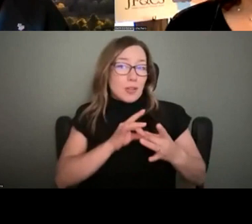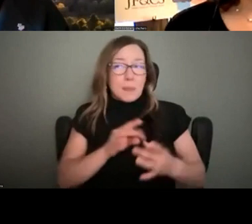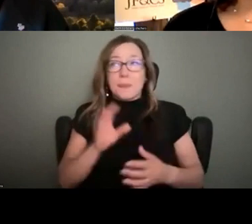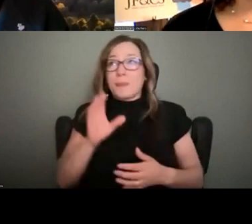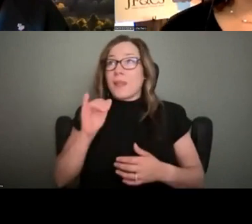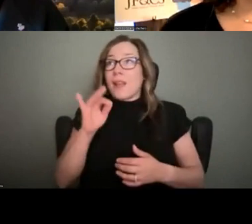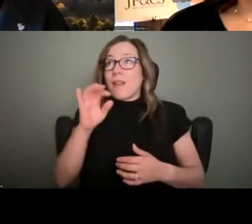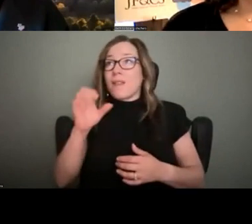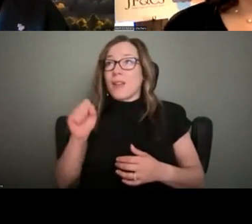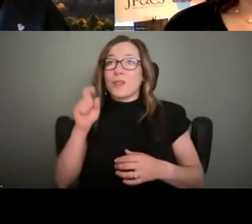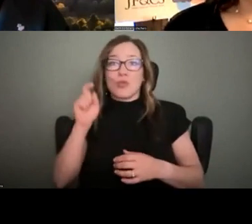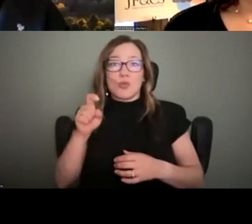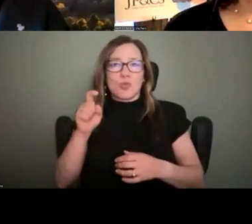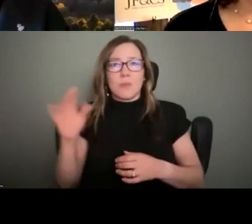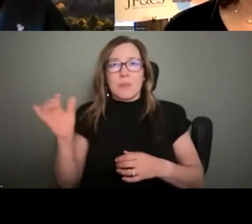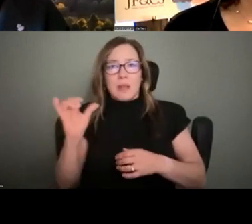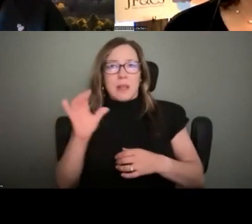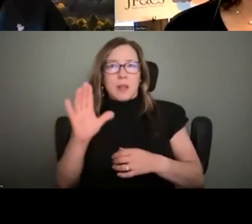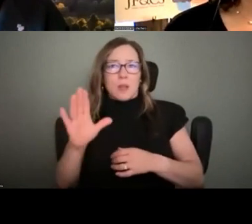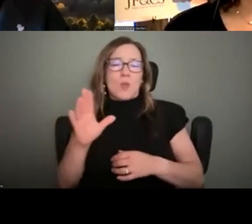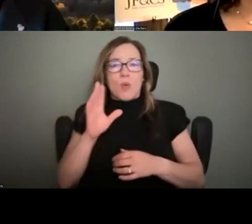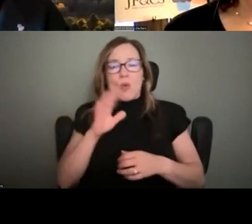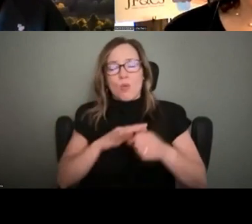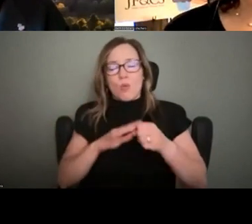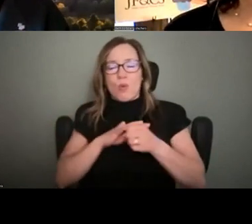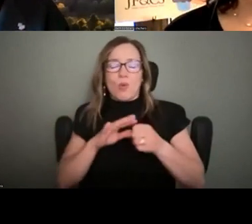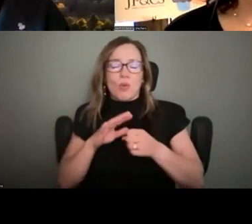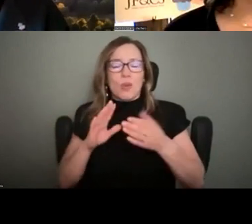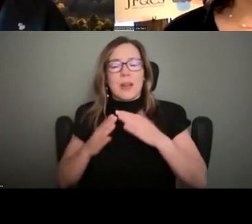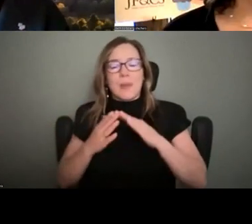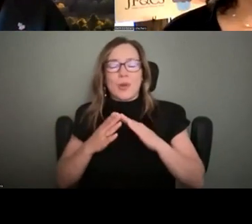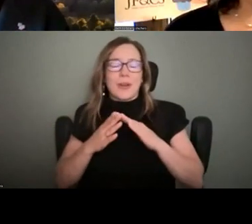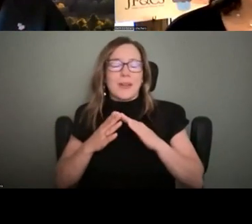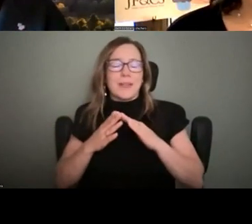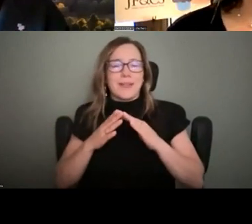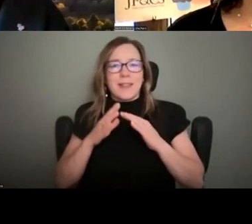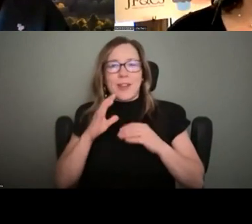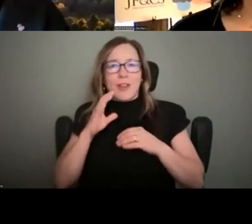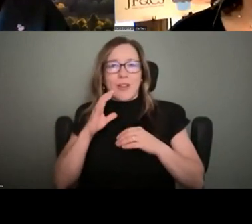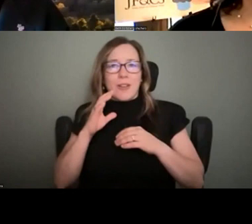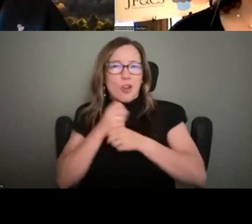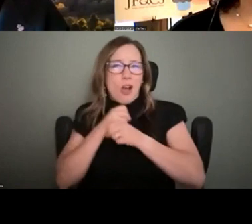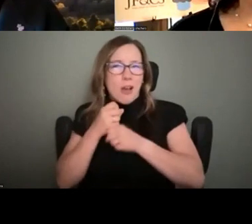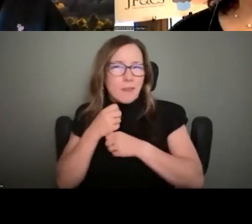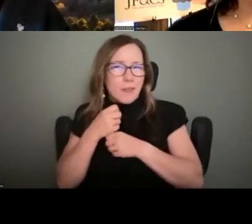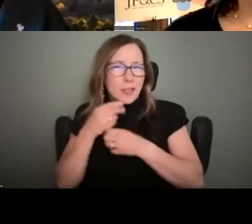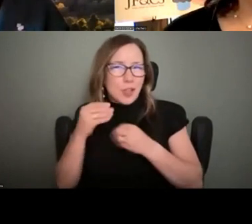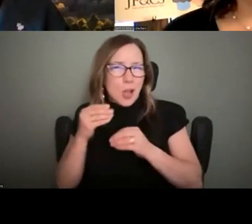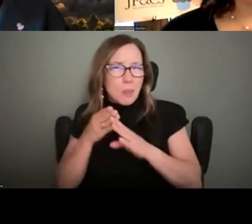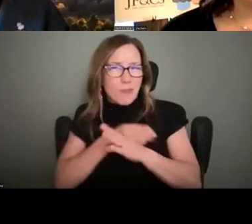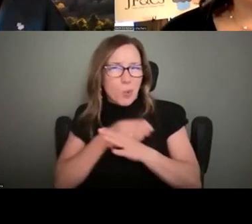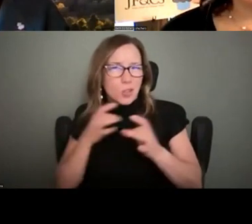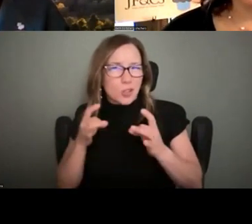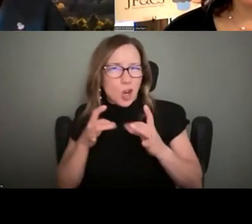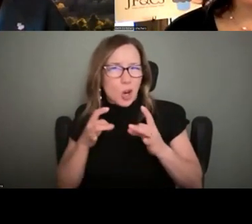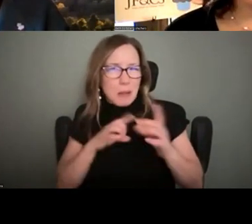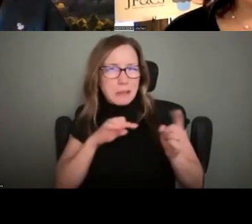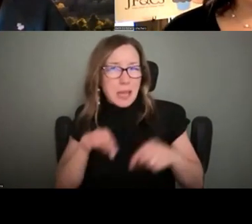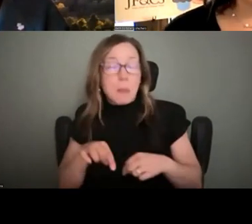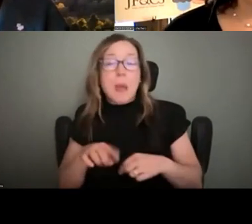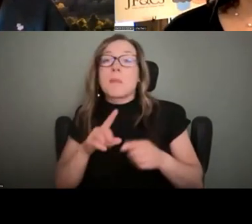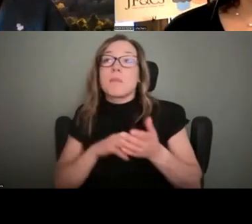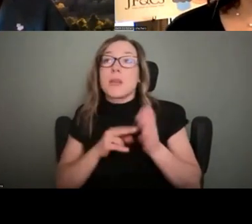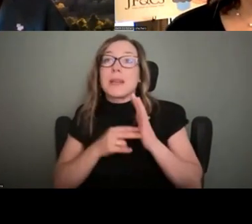be like your local neighborhood coffee shop before Starbucks entered the scene. In other words, each one should be